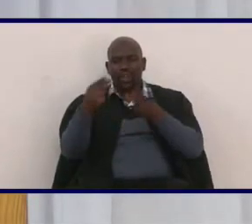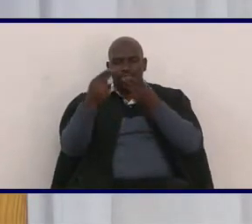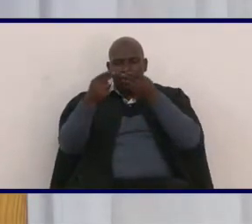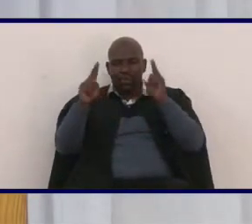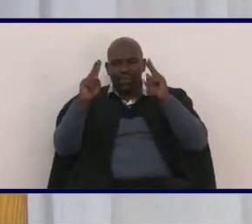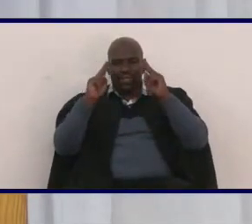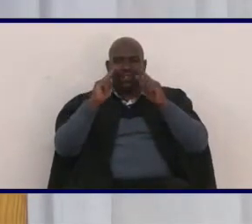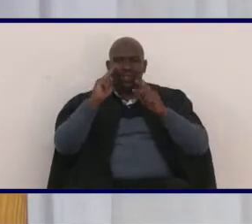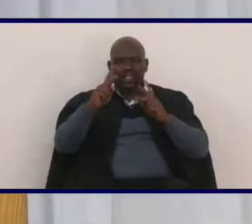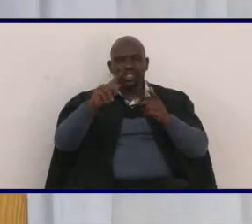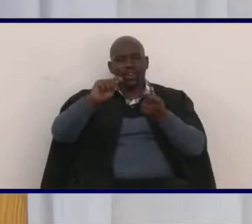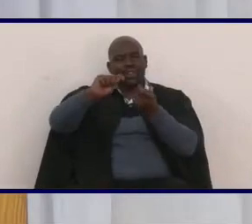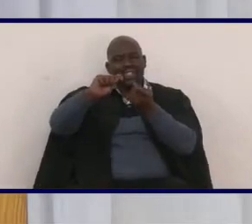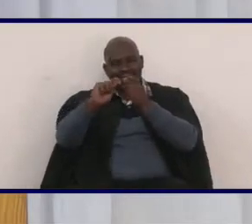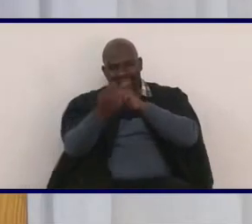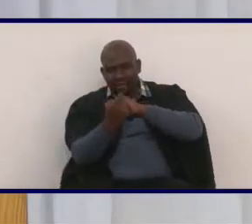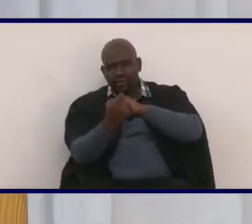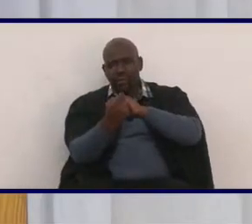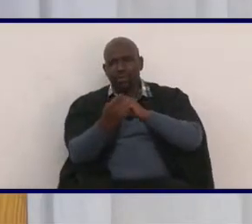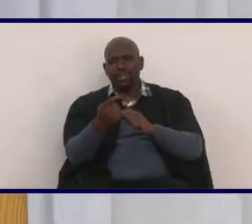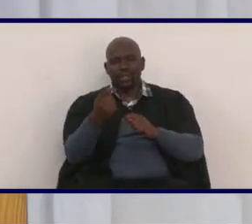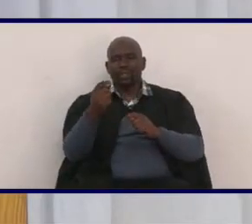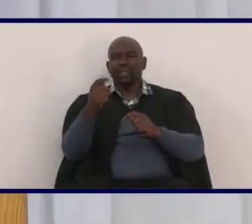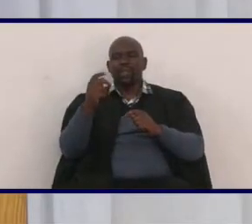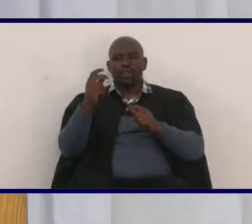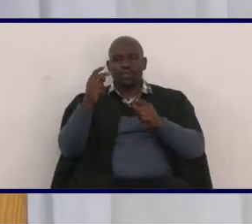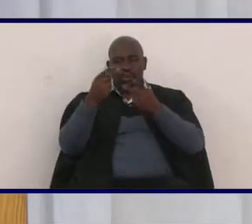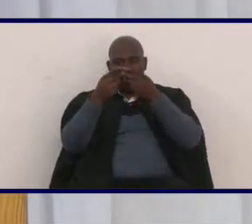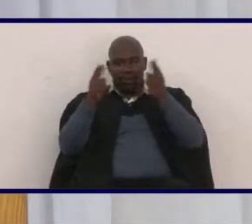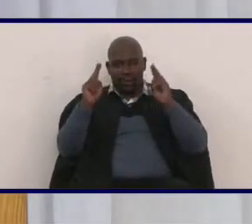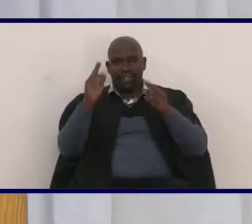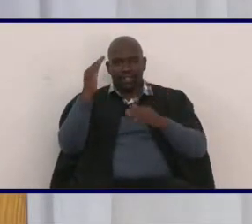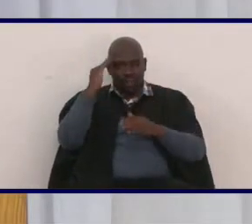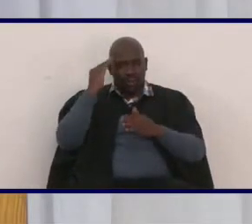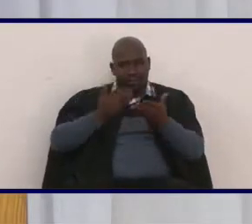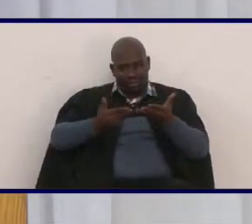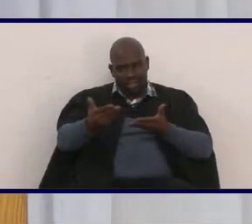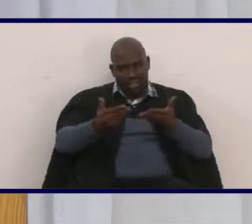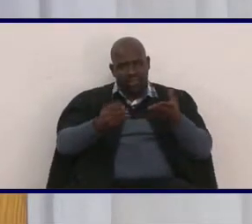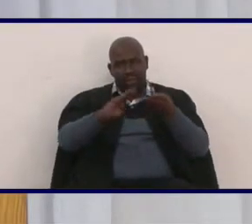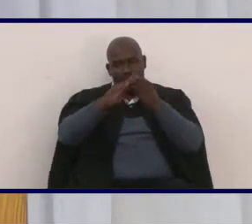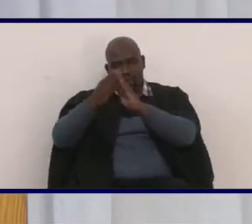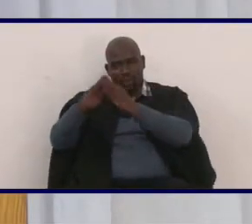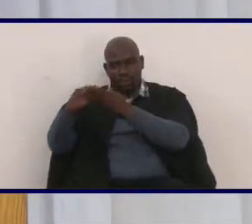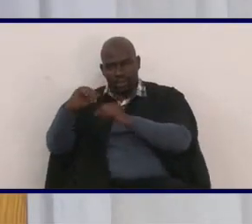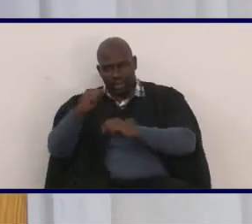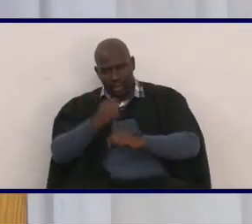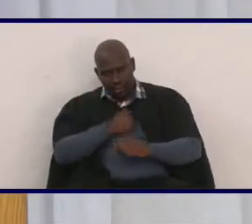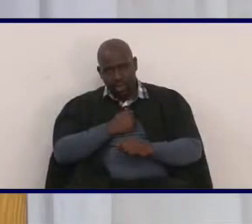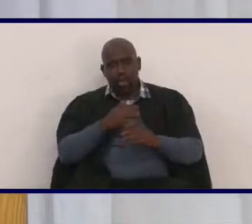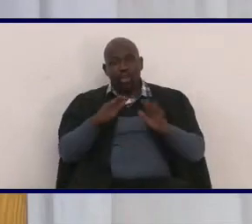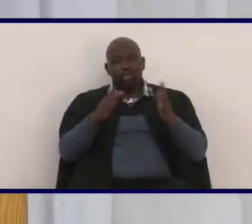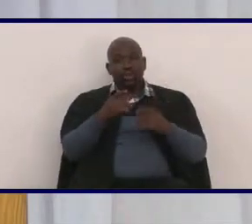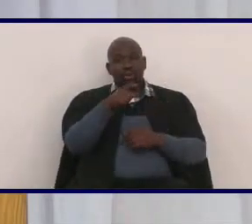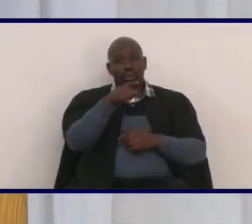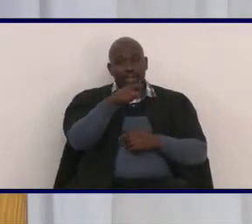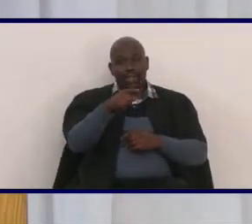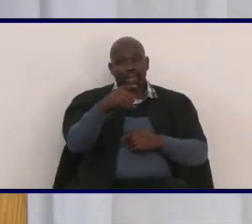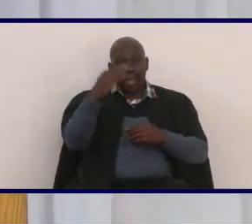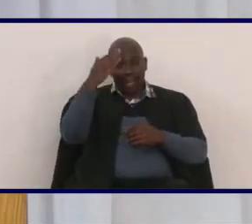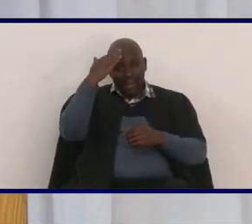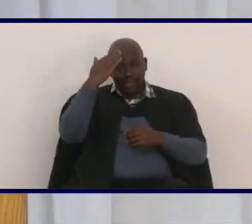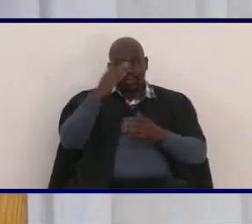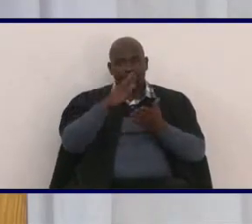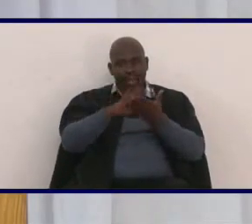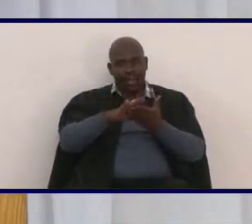university in service of society. As graduates and alumni of this faculty, please stay